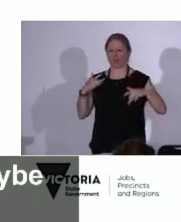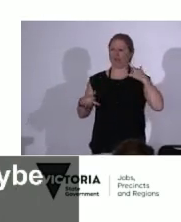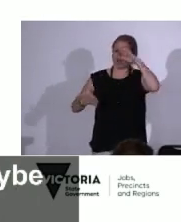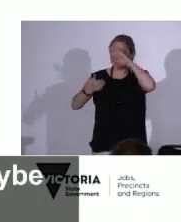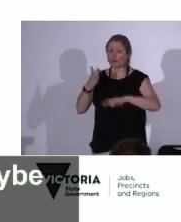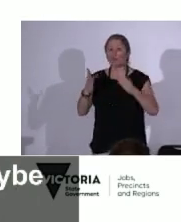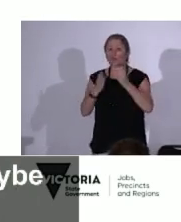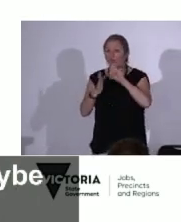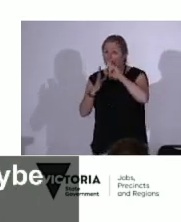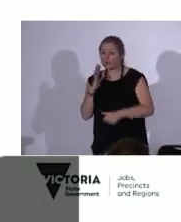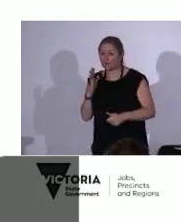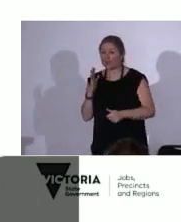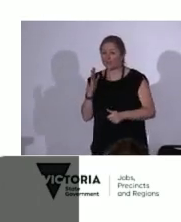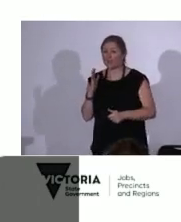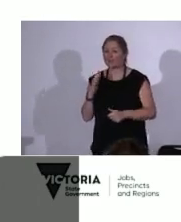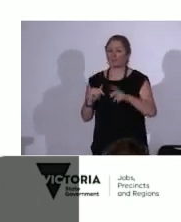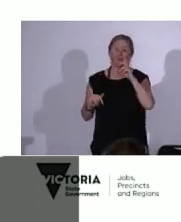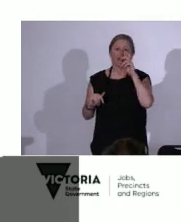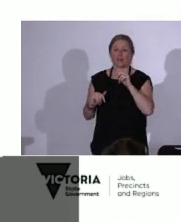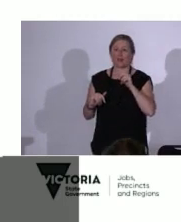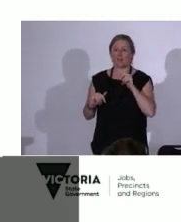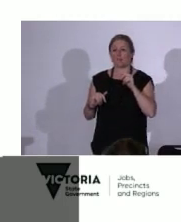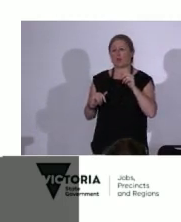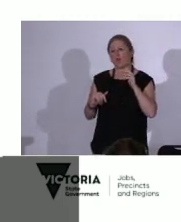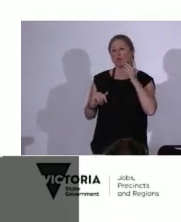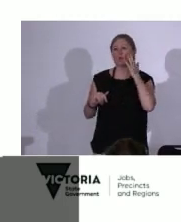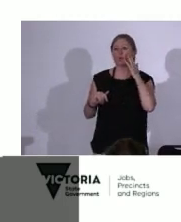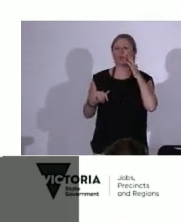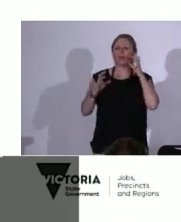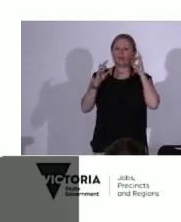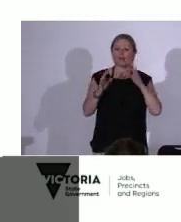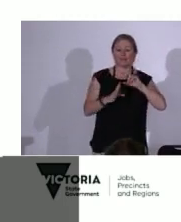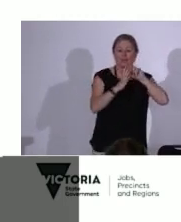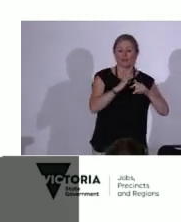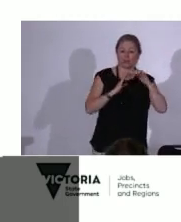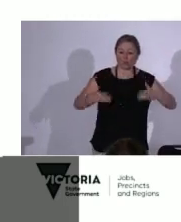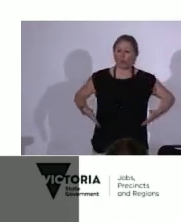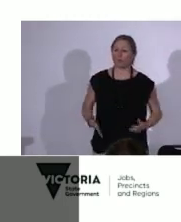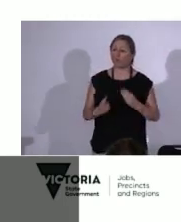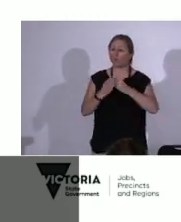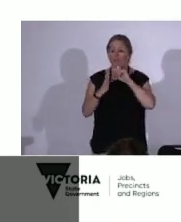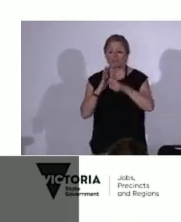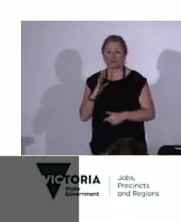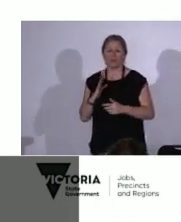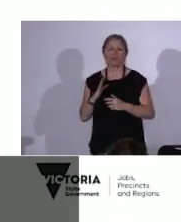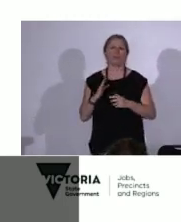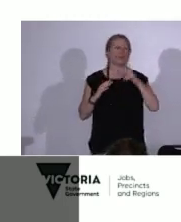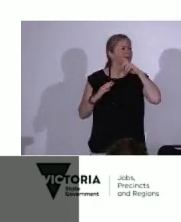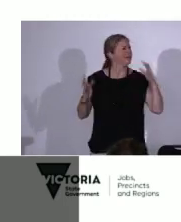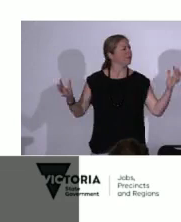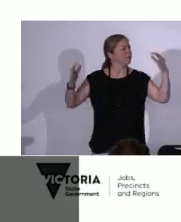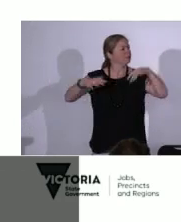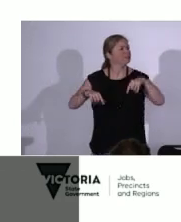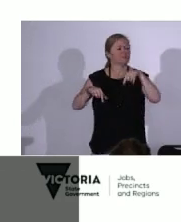disability, which of course could be from the time that they've acquired a disability or perhaps they were born with it. Coming together and having that